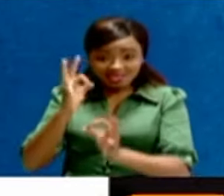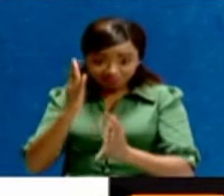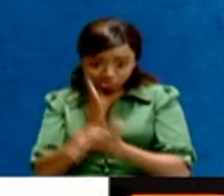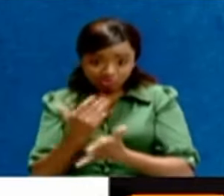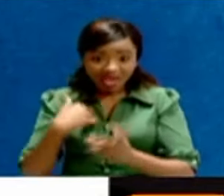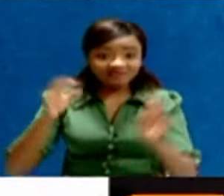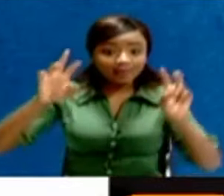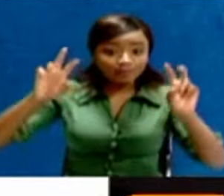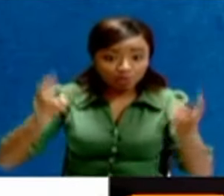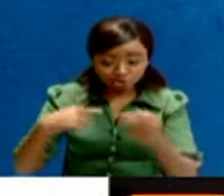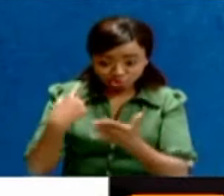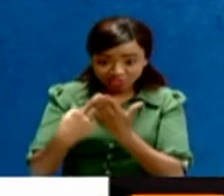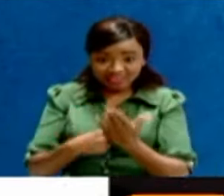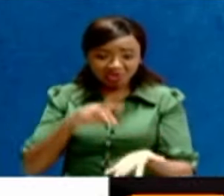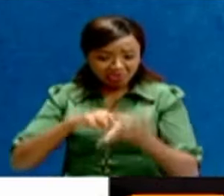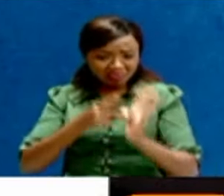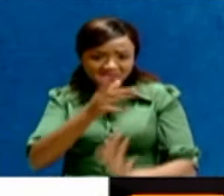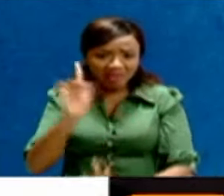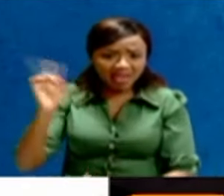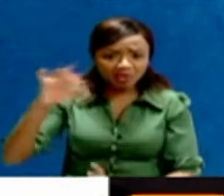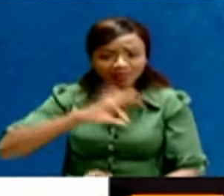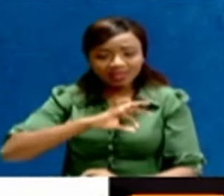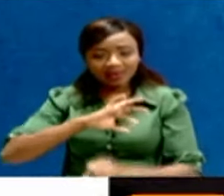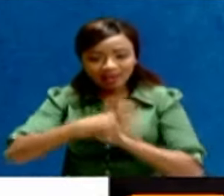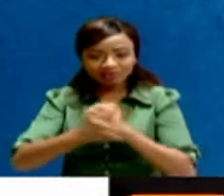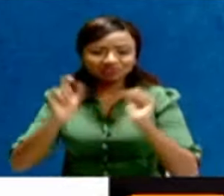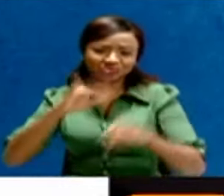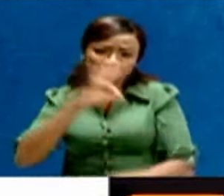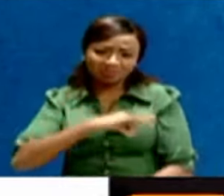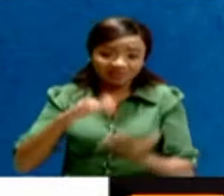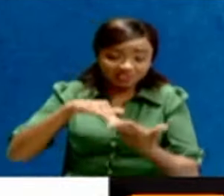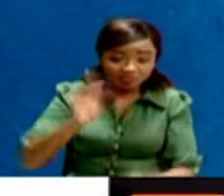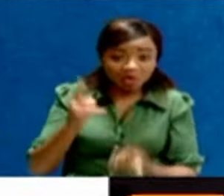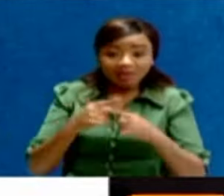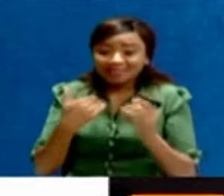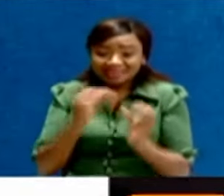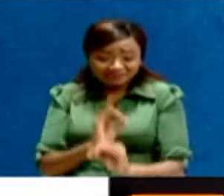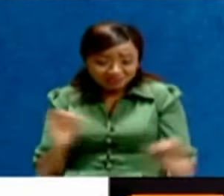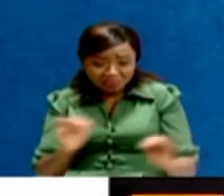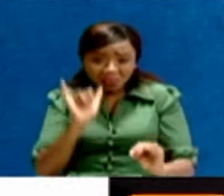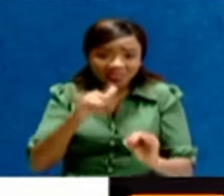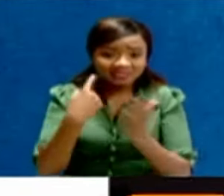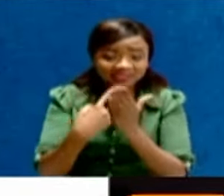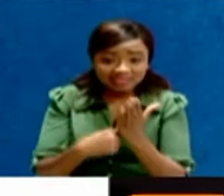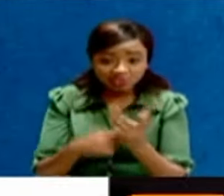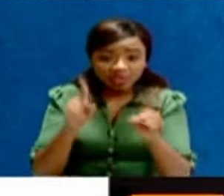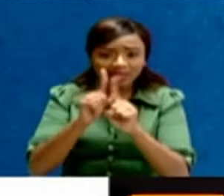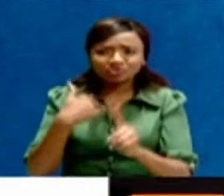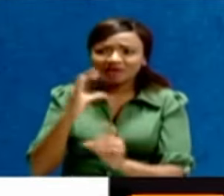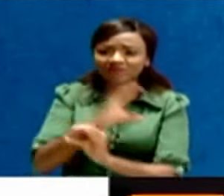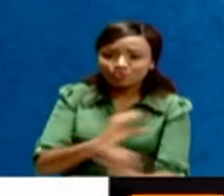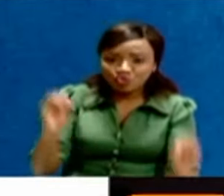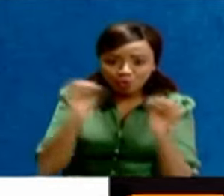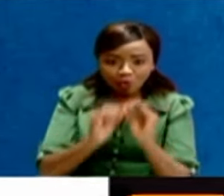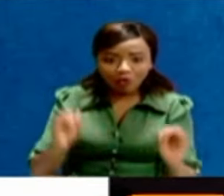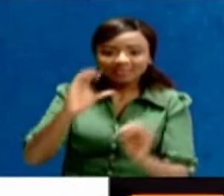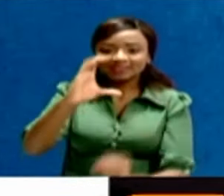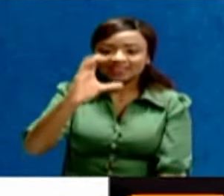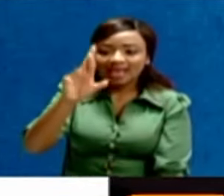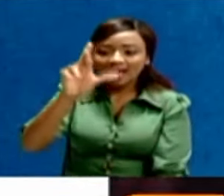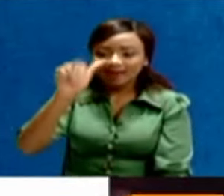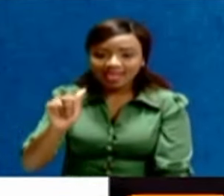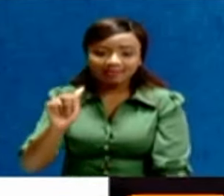motion, Nairobi County would have gained more. There was none that motion. Neither did we have the CRA formula on the table.